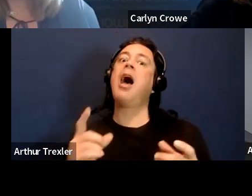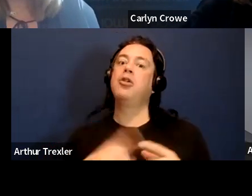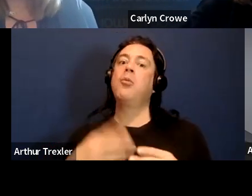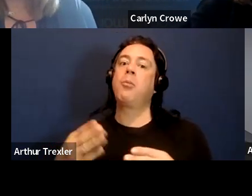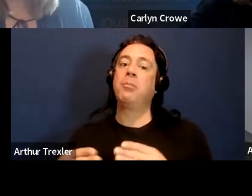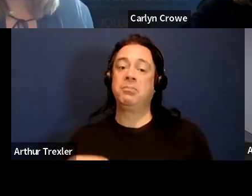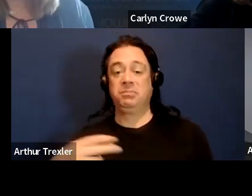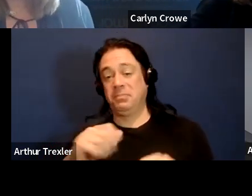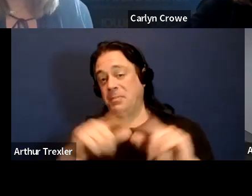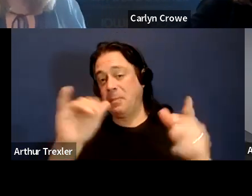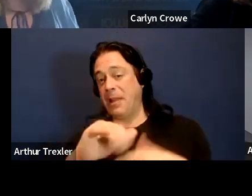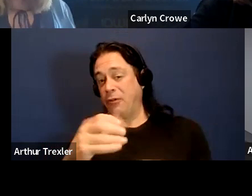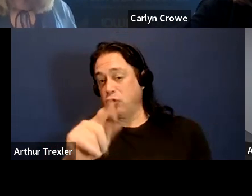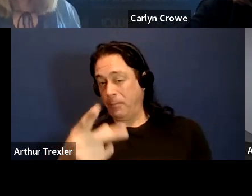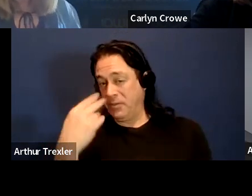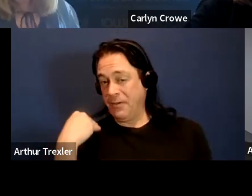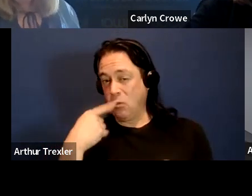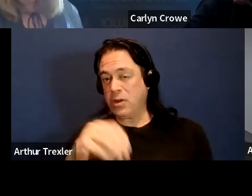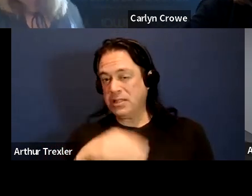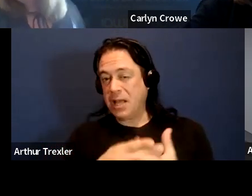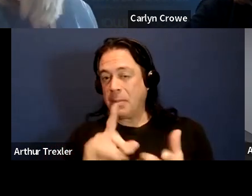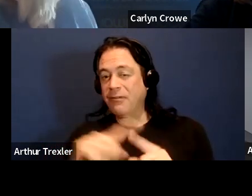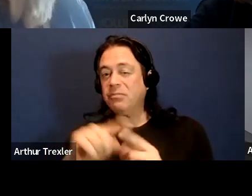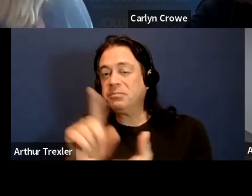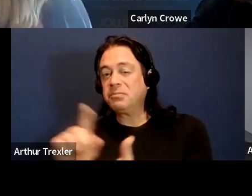chart. You've seen it before in some of our publications, but